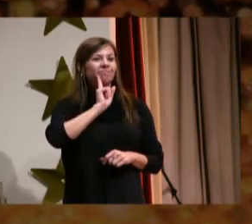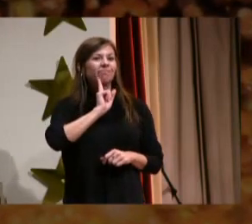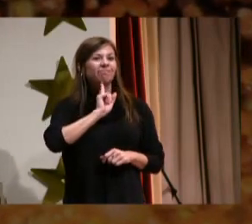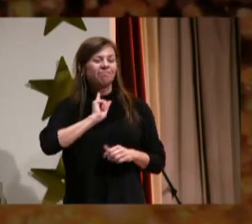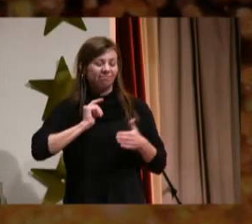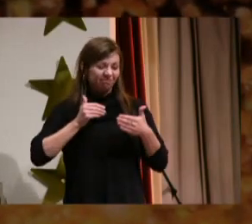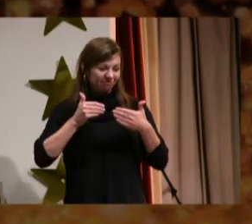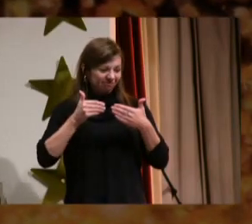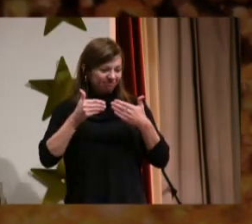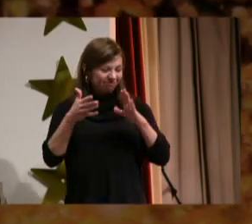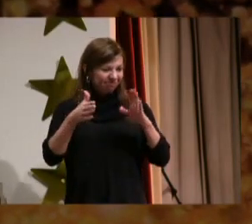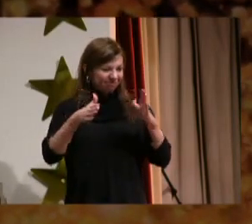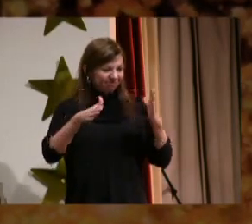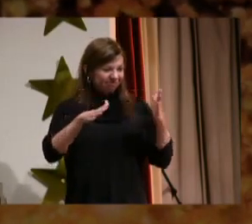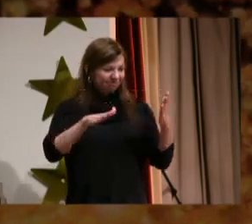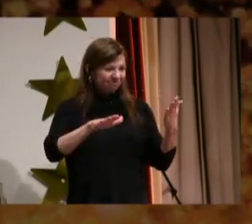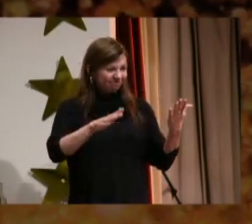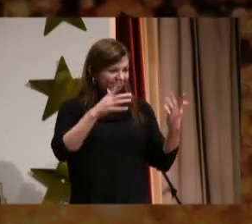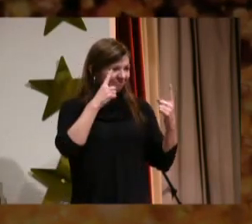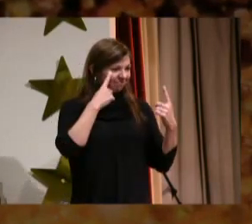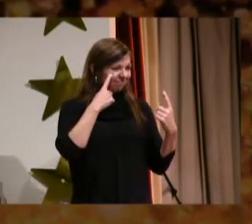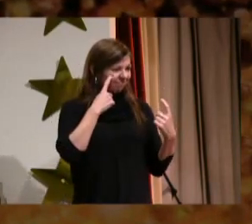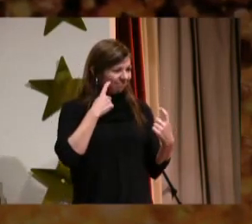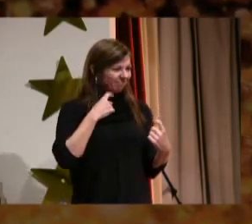so lonely, and I cry.